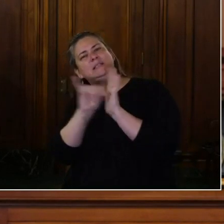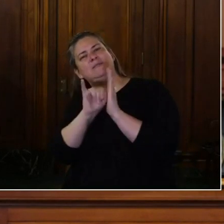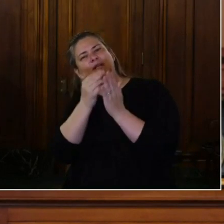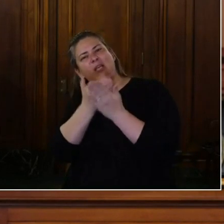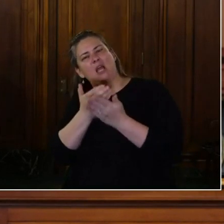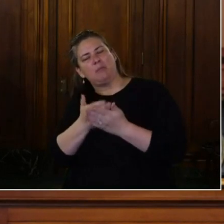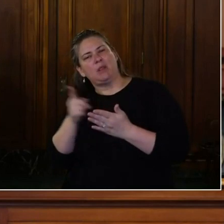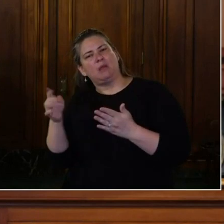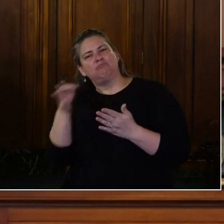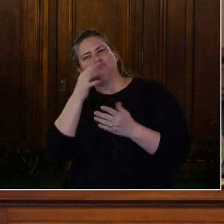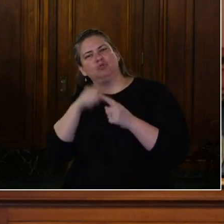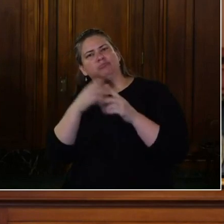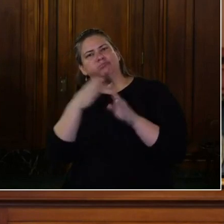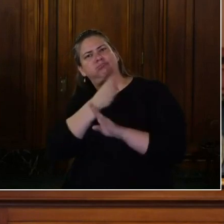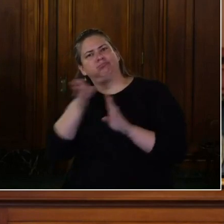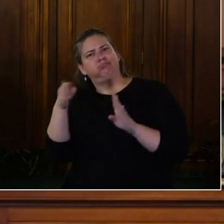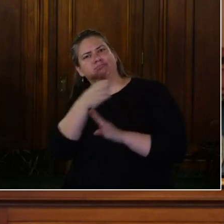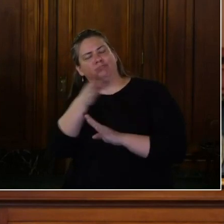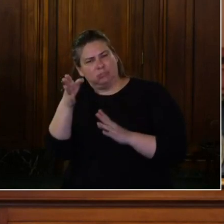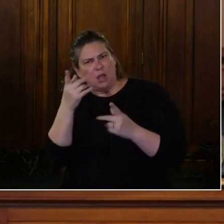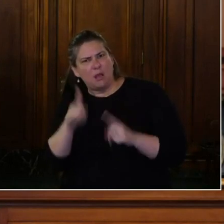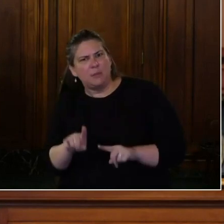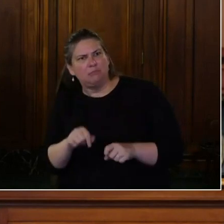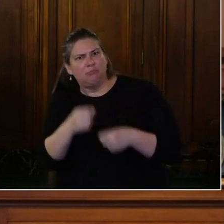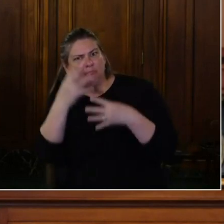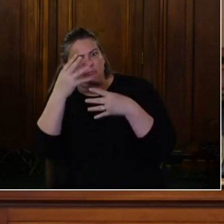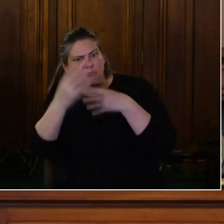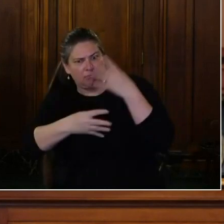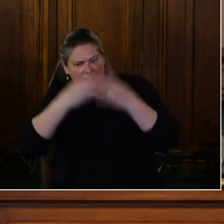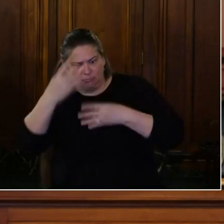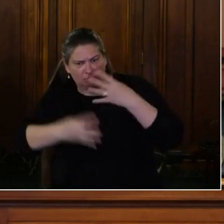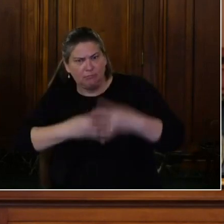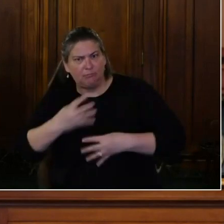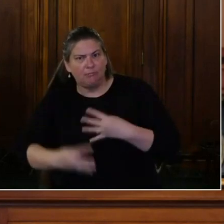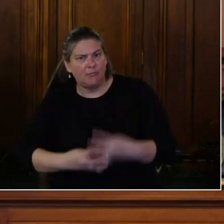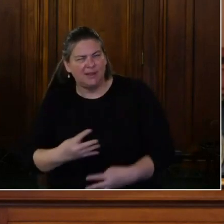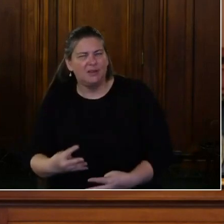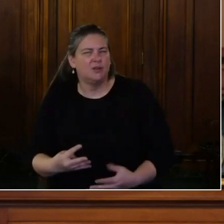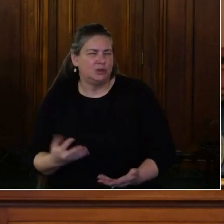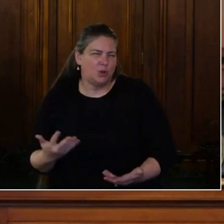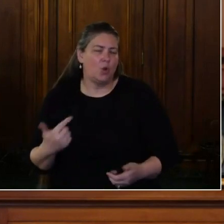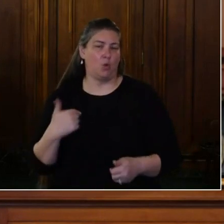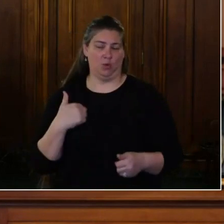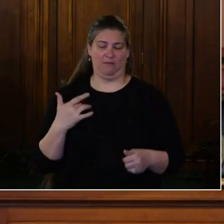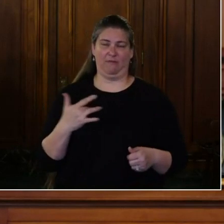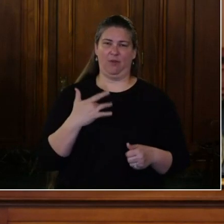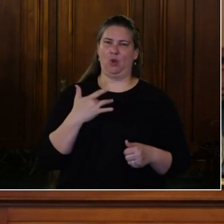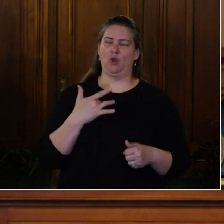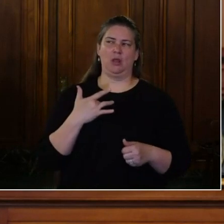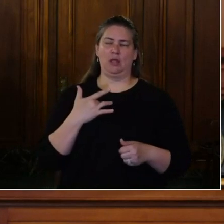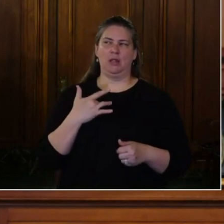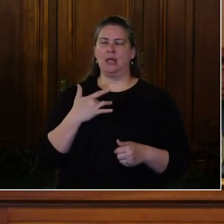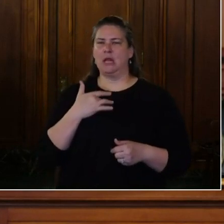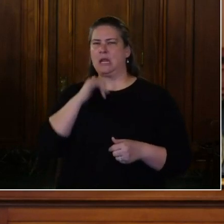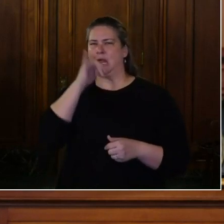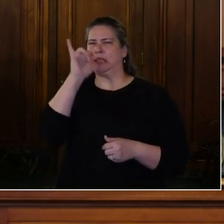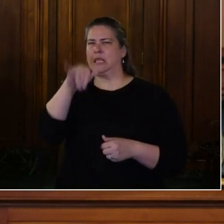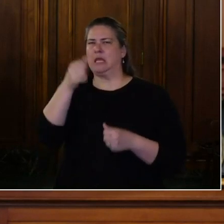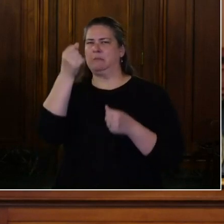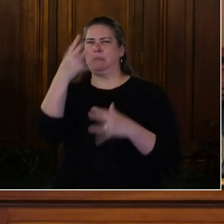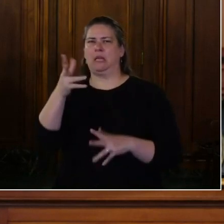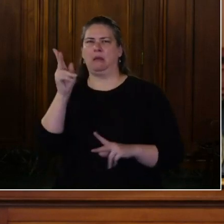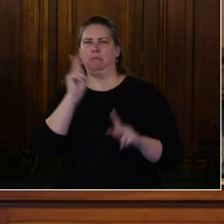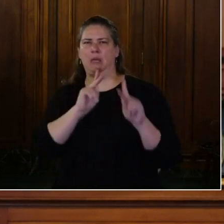documents. And so we feel like there's a very limited number of individuals